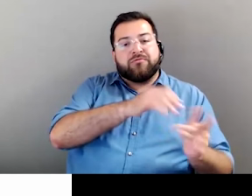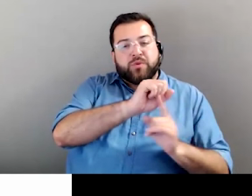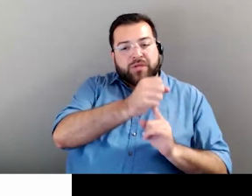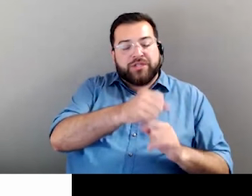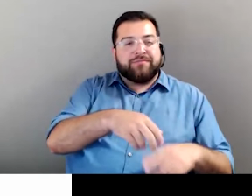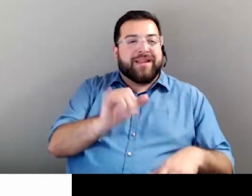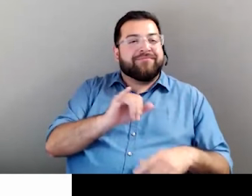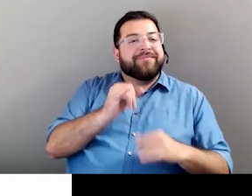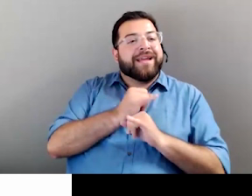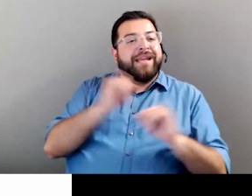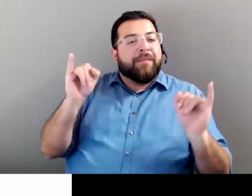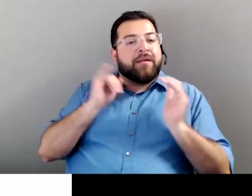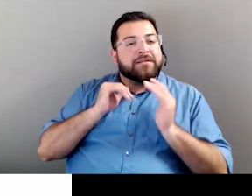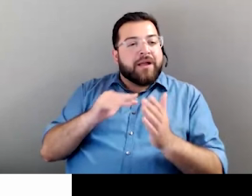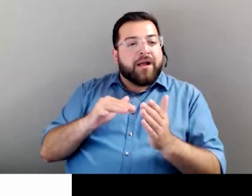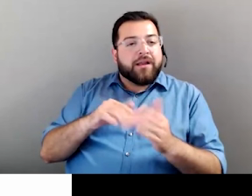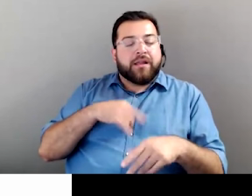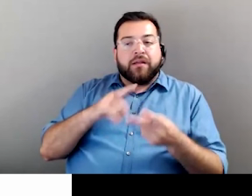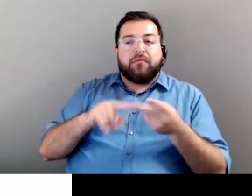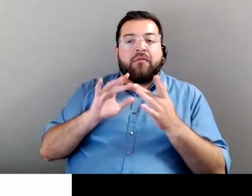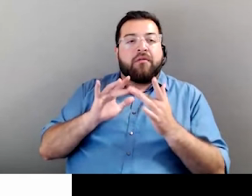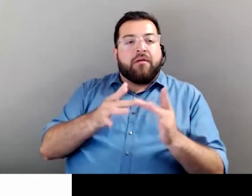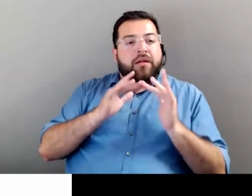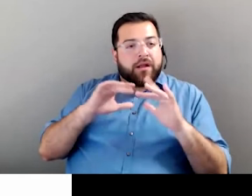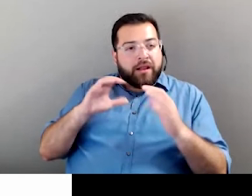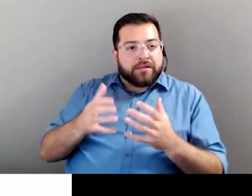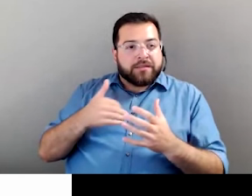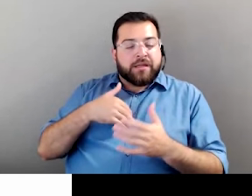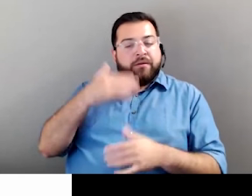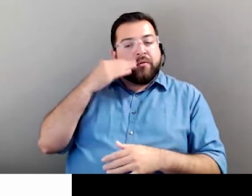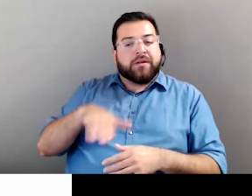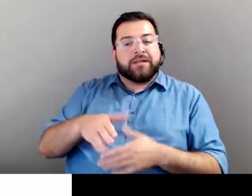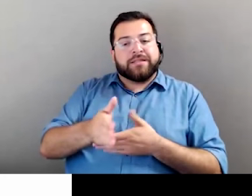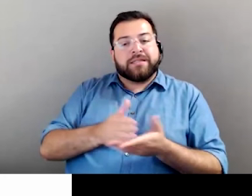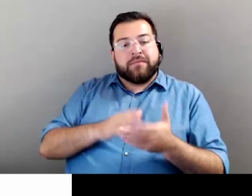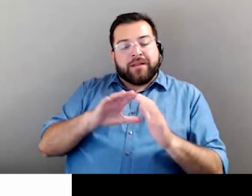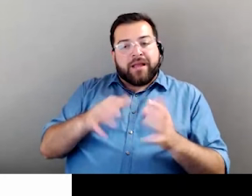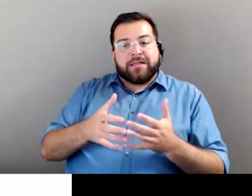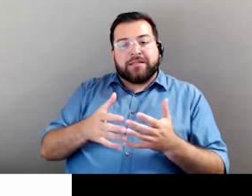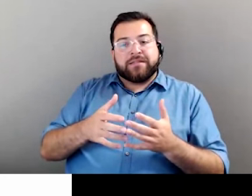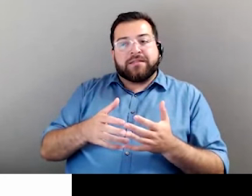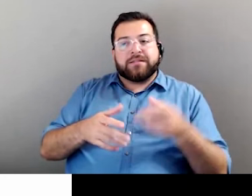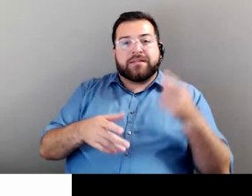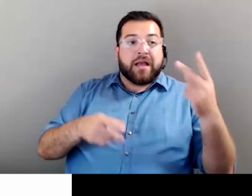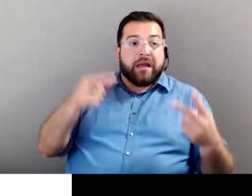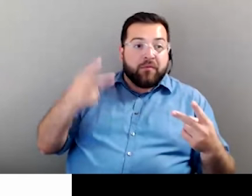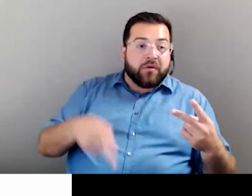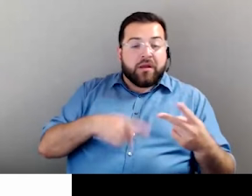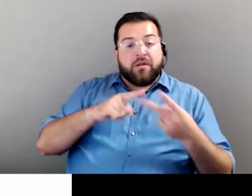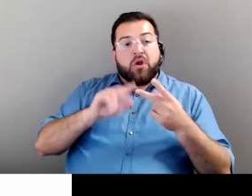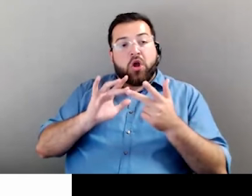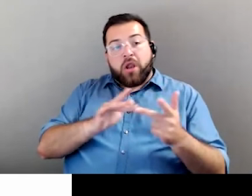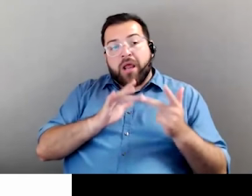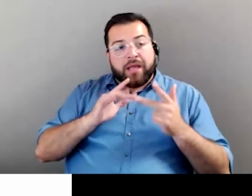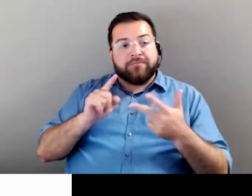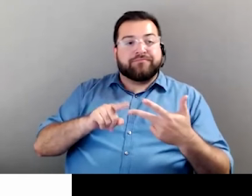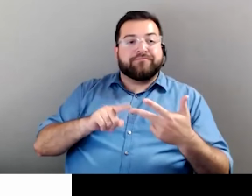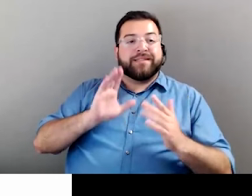or online classes. I know some classes are doing a hybrid of online and in person. So that can be